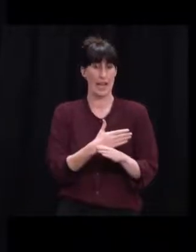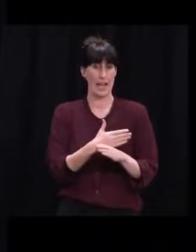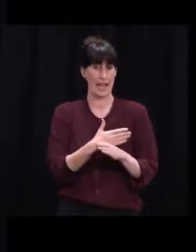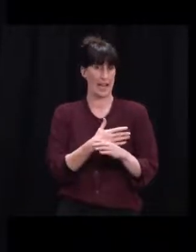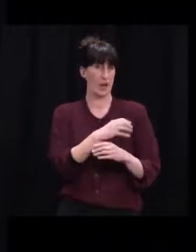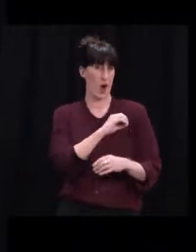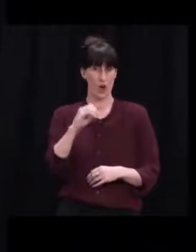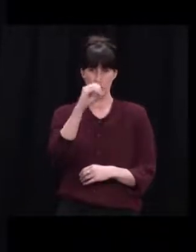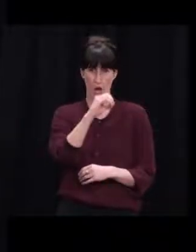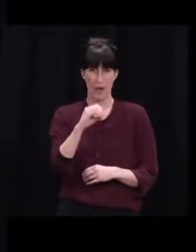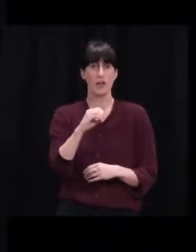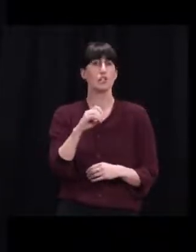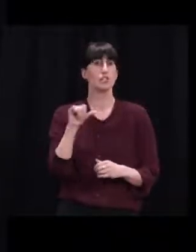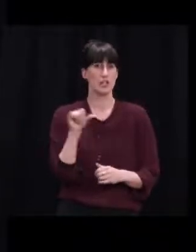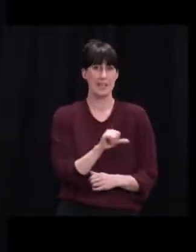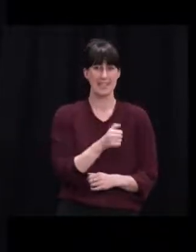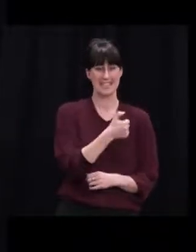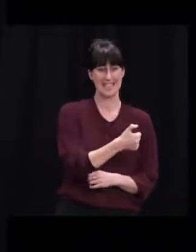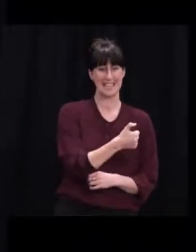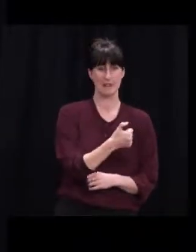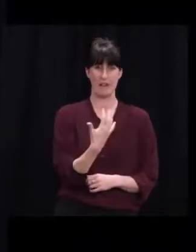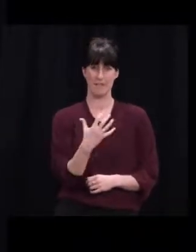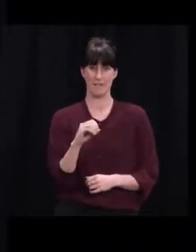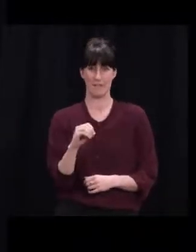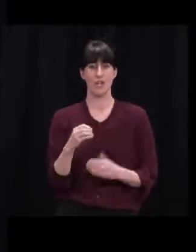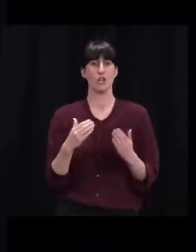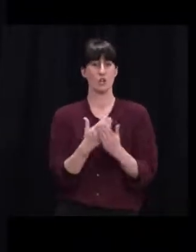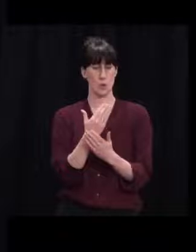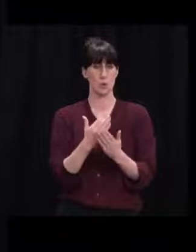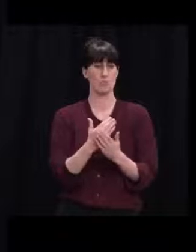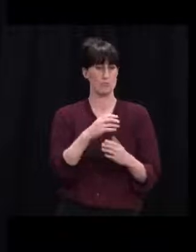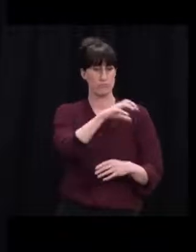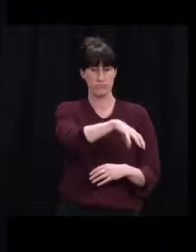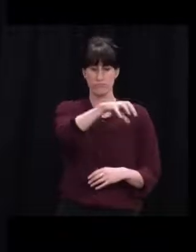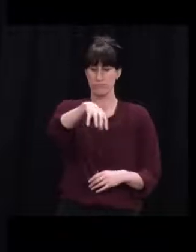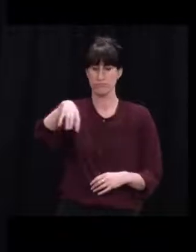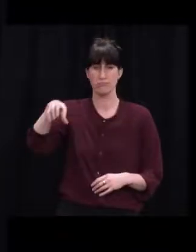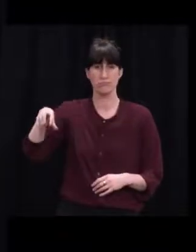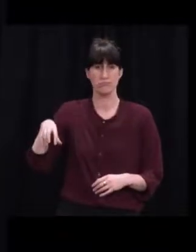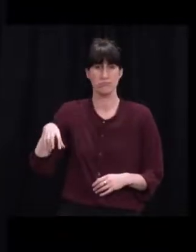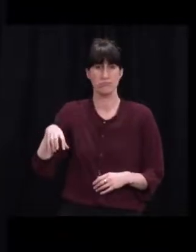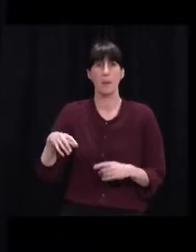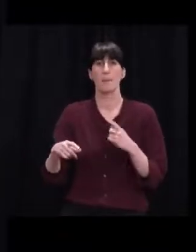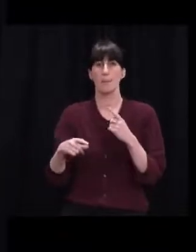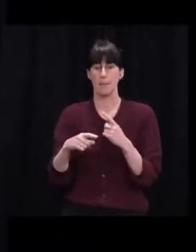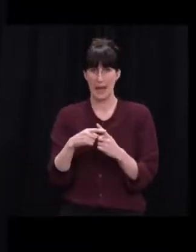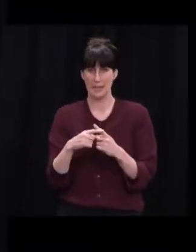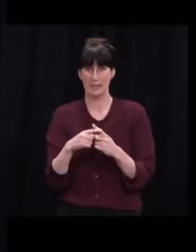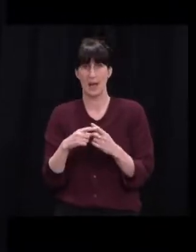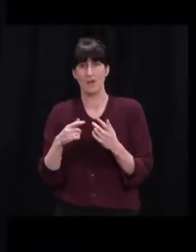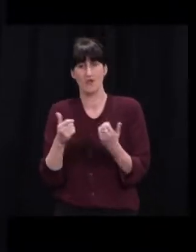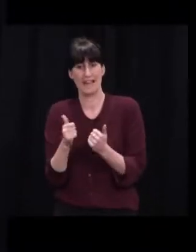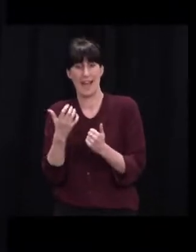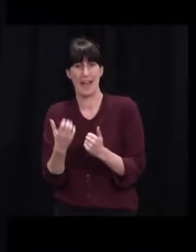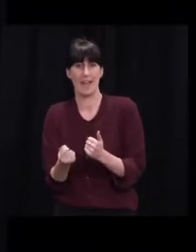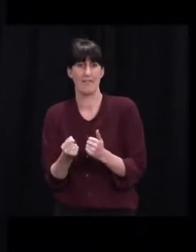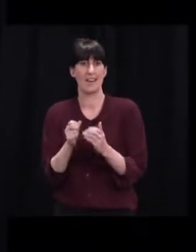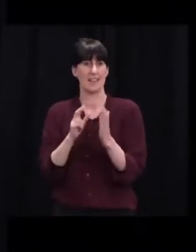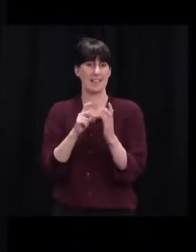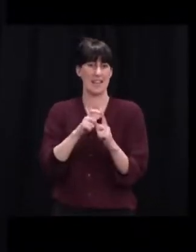50 per week. By the end of October, by early October, we expect to have around 650